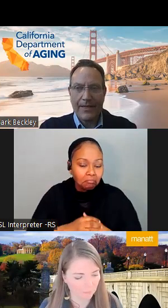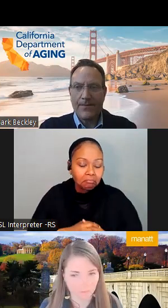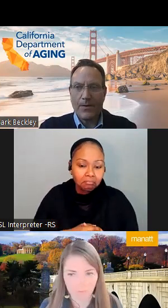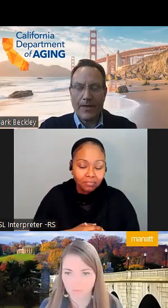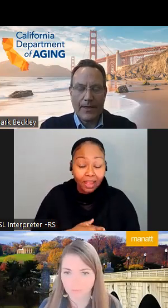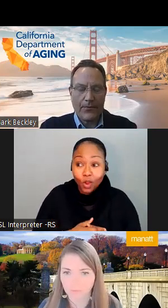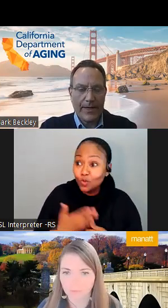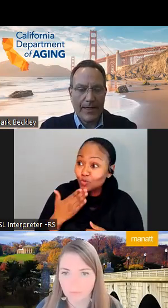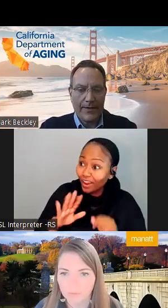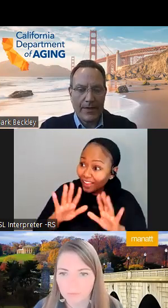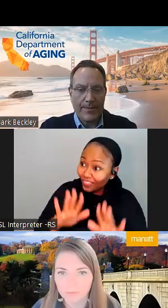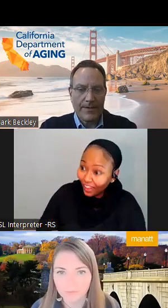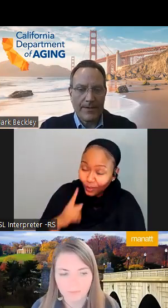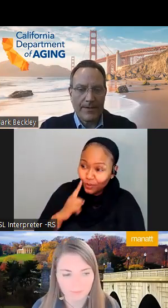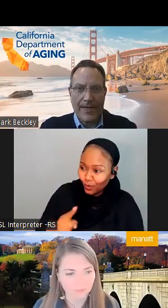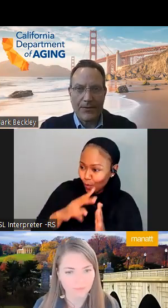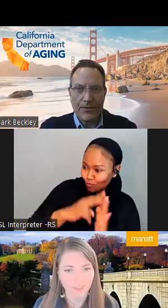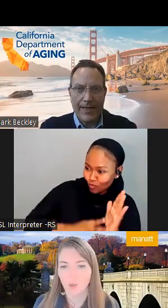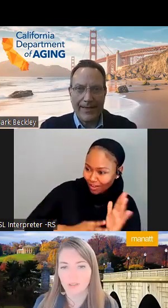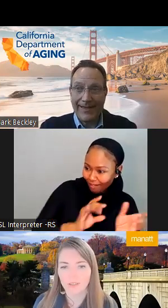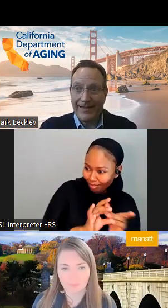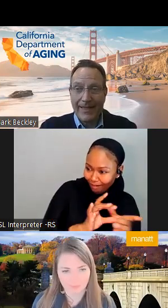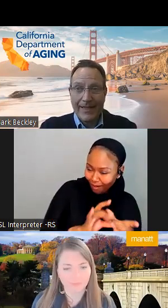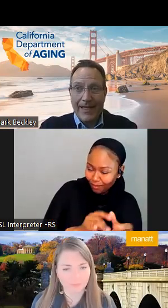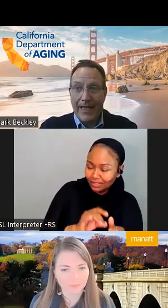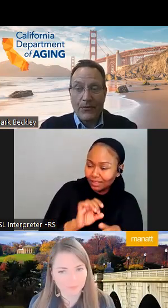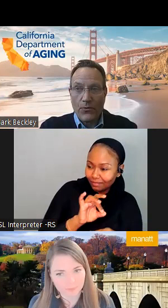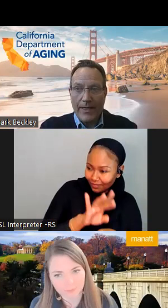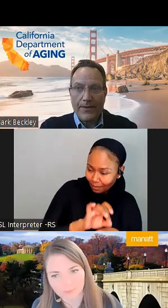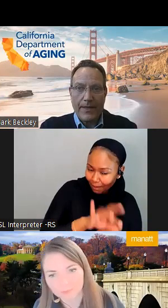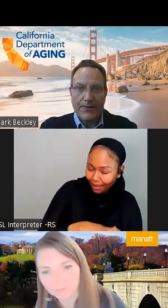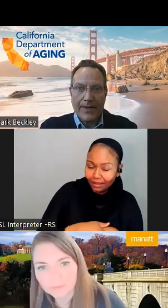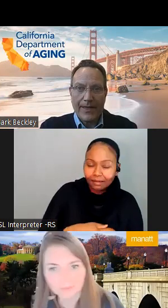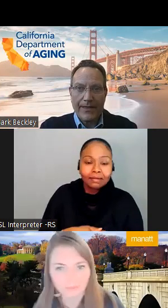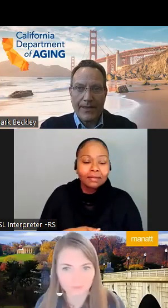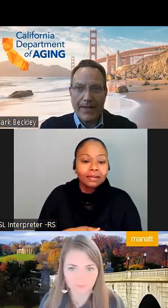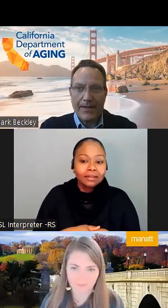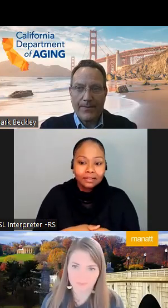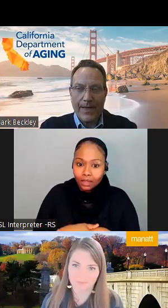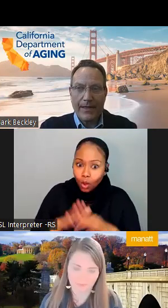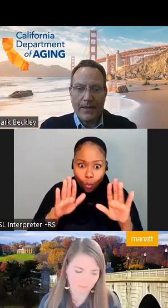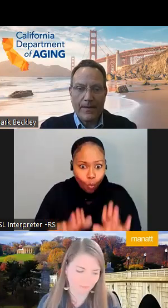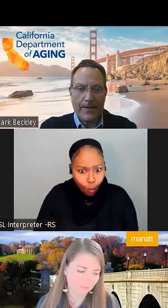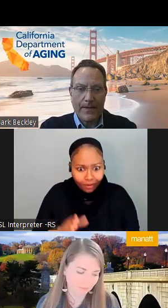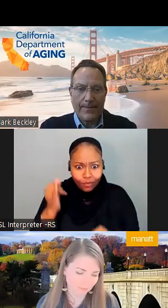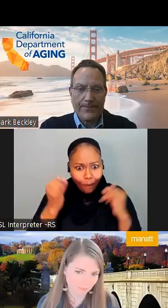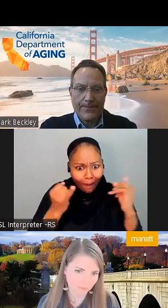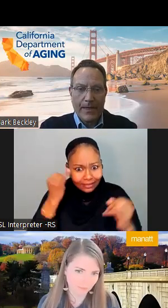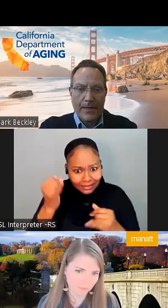Great, thank you for reading out the comments and the feedback, Juliet. And again, great thoughts, great ideas. I think many